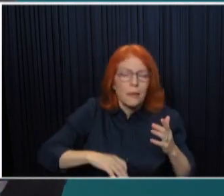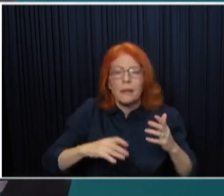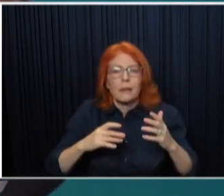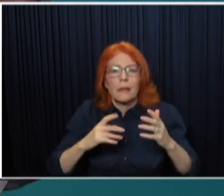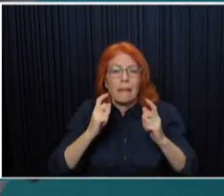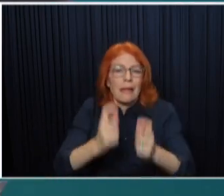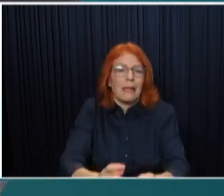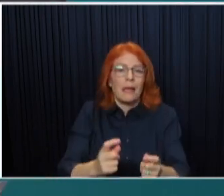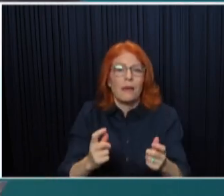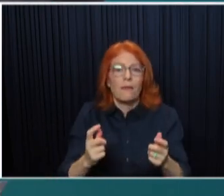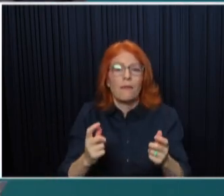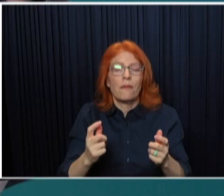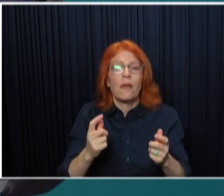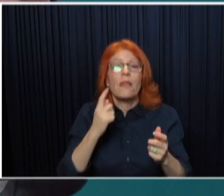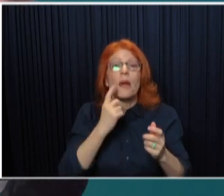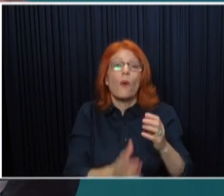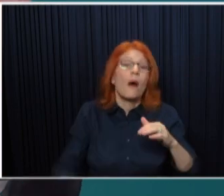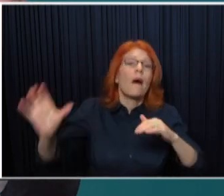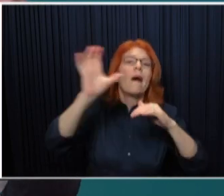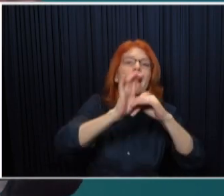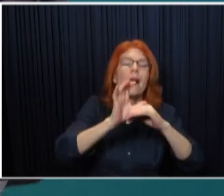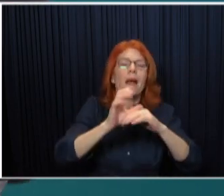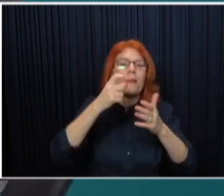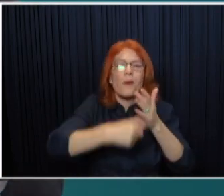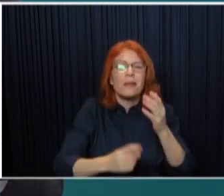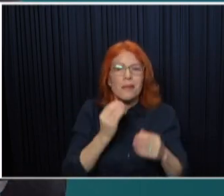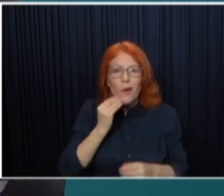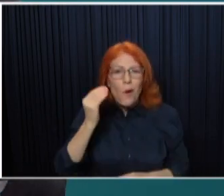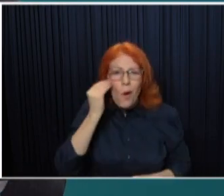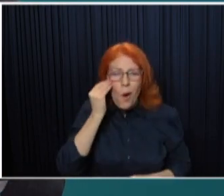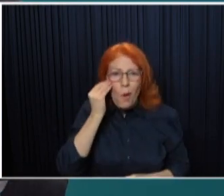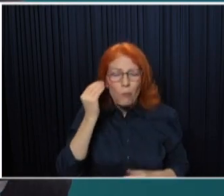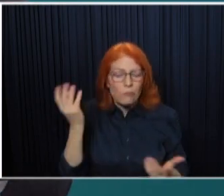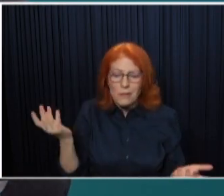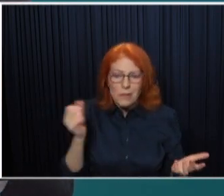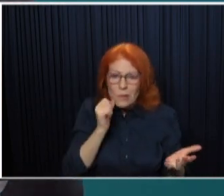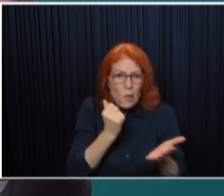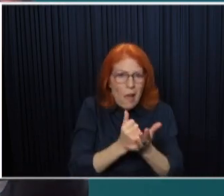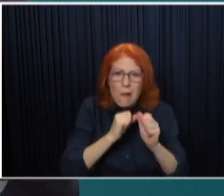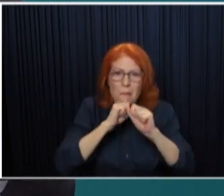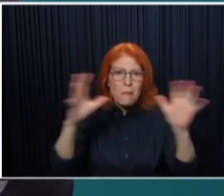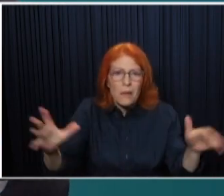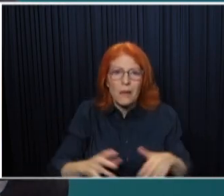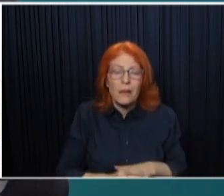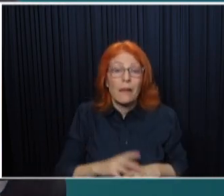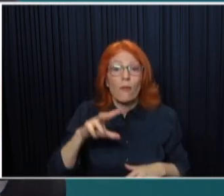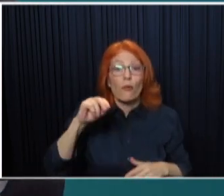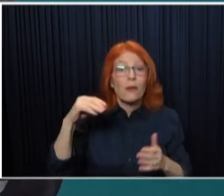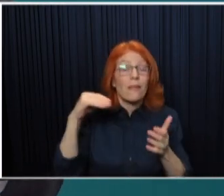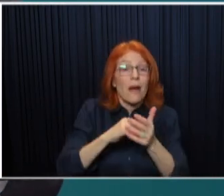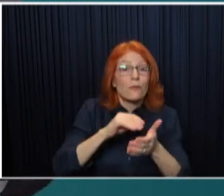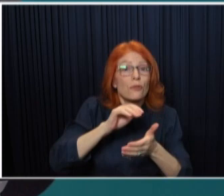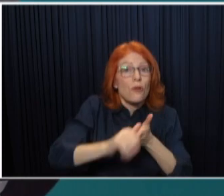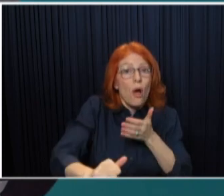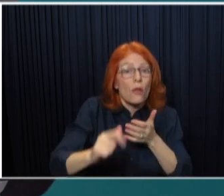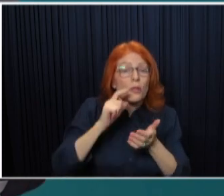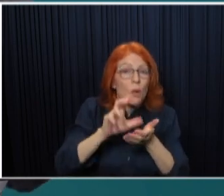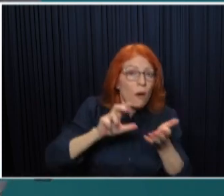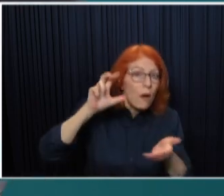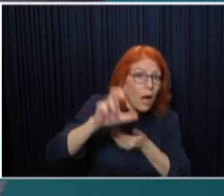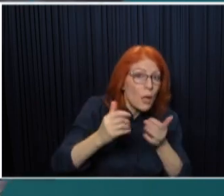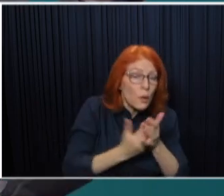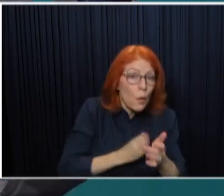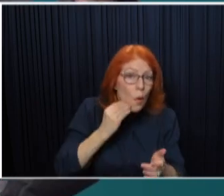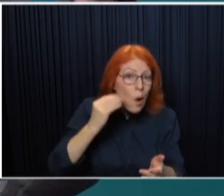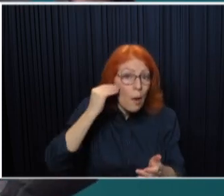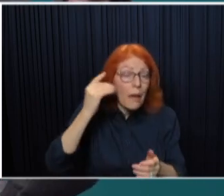give, they'll just tack that onto the price of the home. That doesn't do anything. If you get $30,000, to put towards a new home, and then